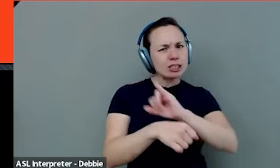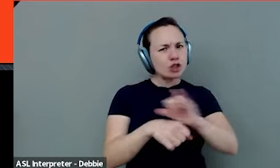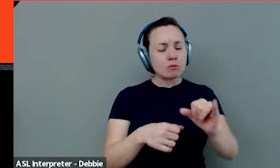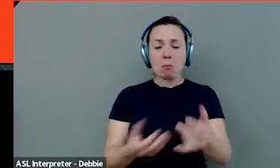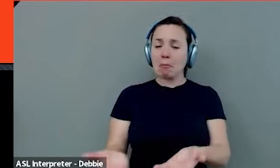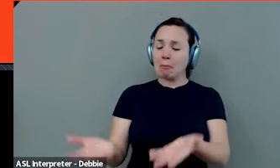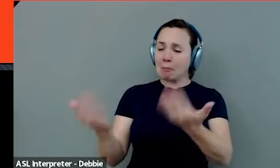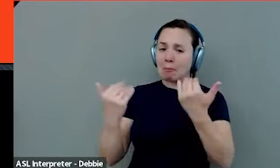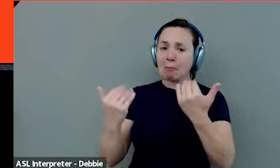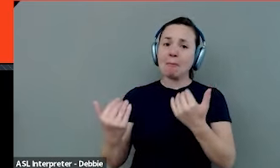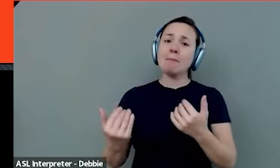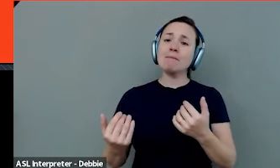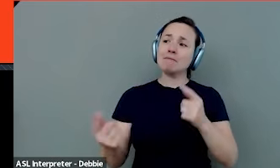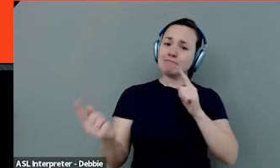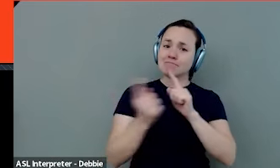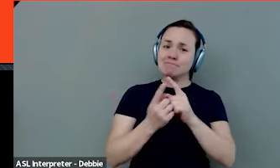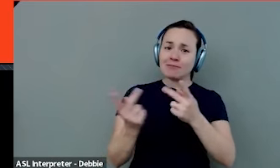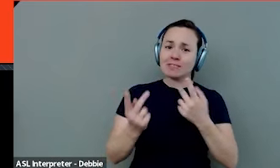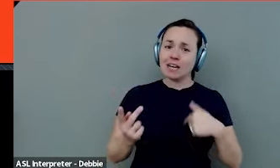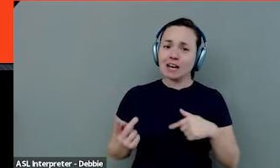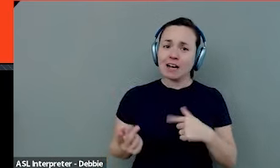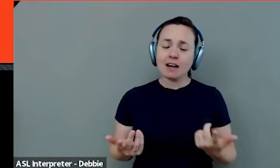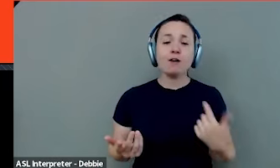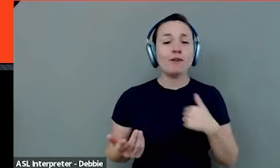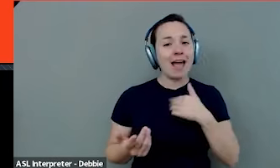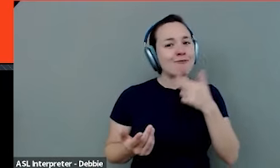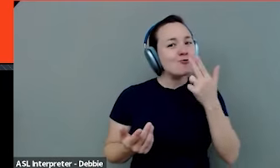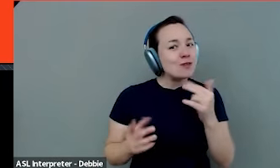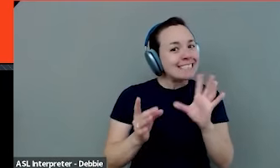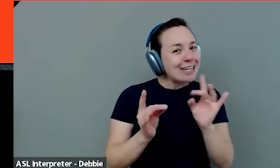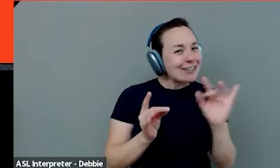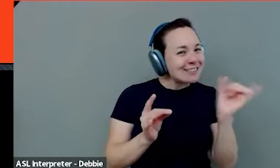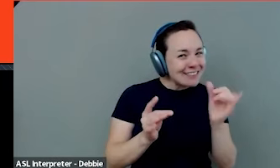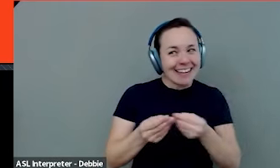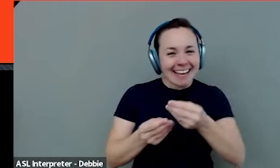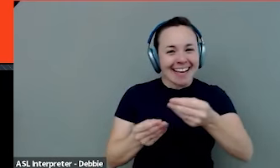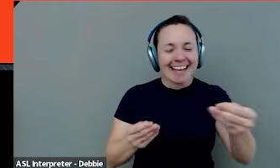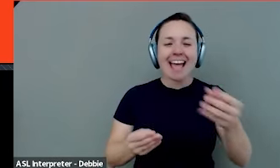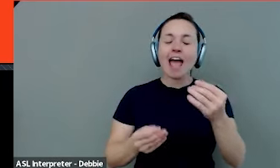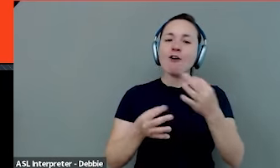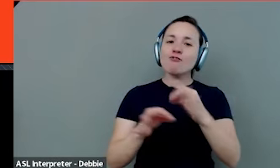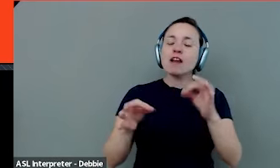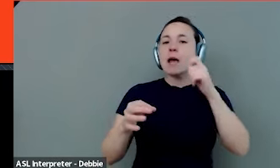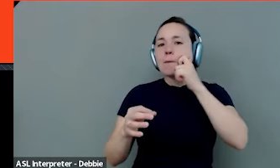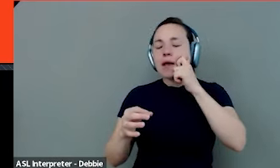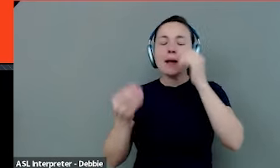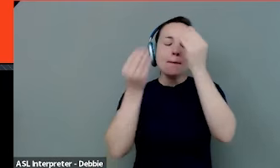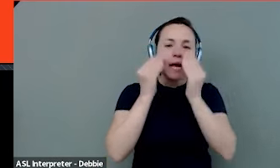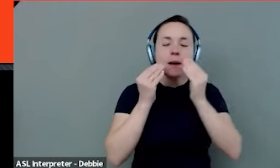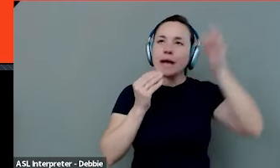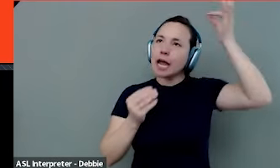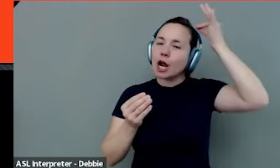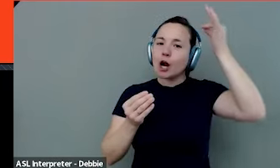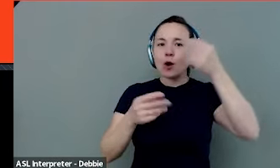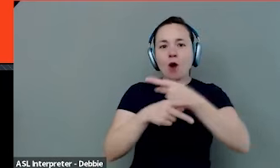please feel free to come and see us. We also have very cute stickers and free makeup, skincare, and hair care products that